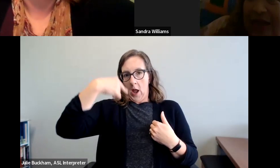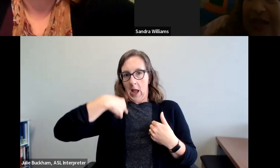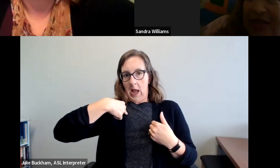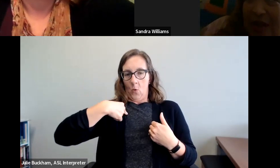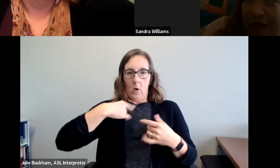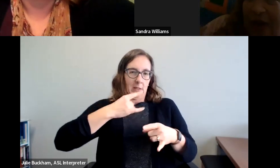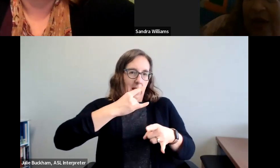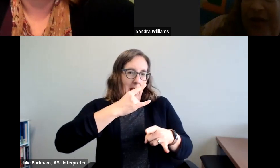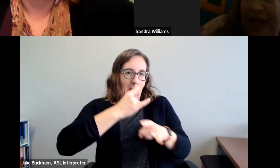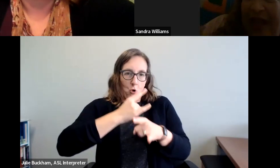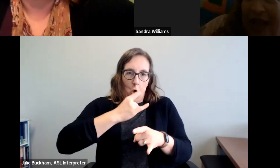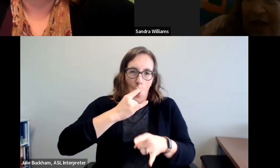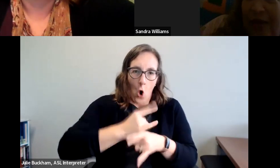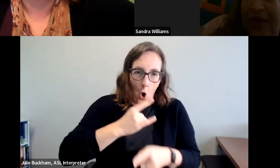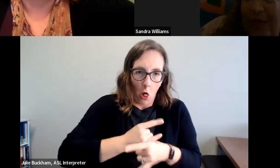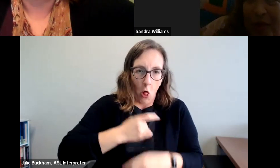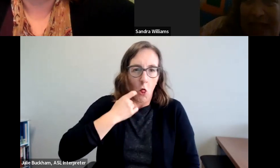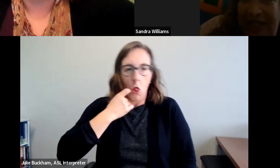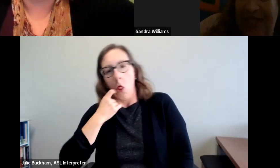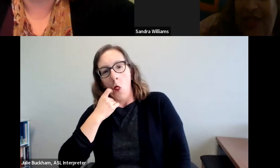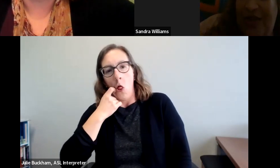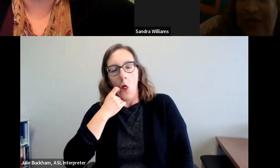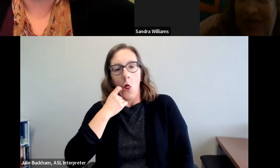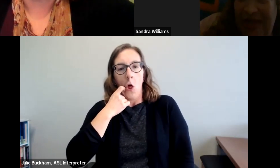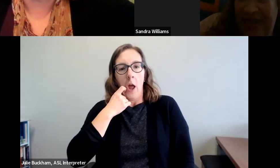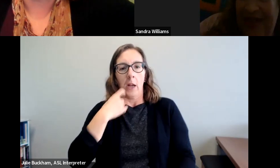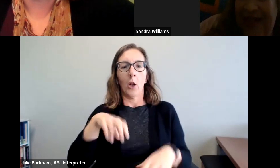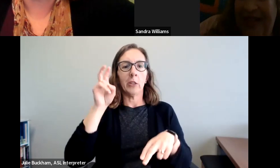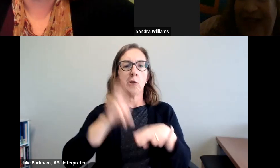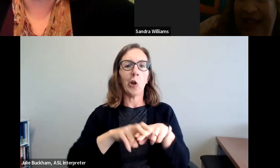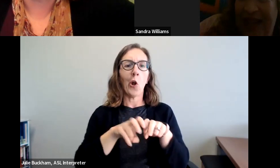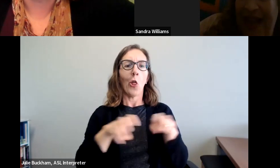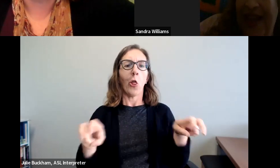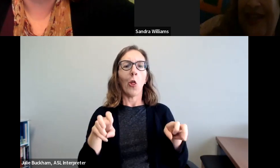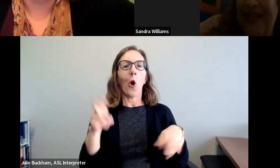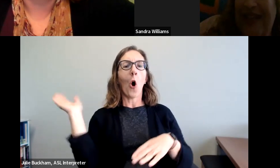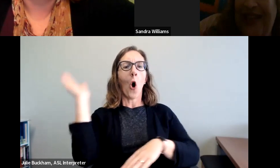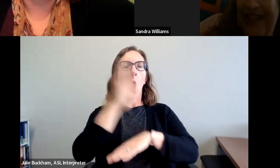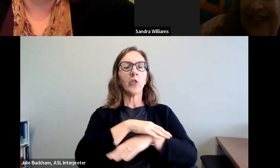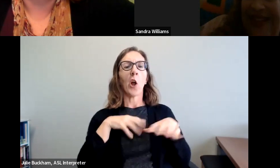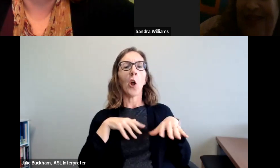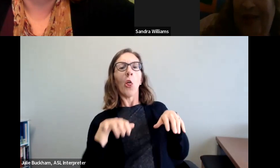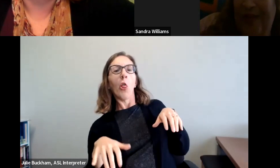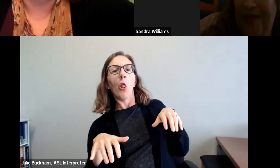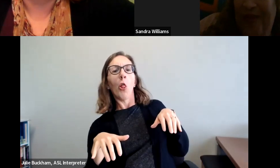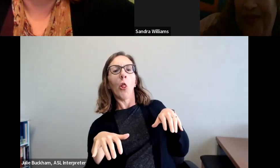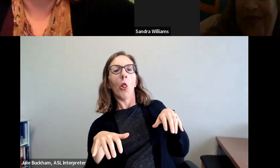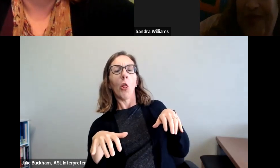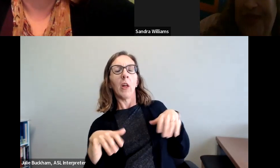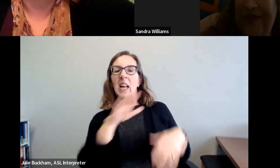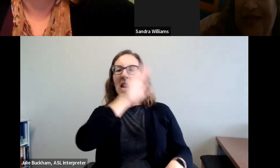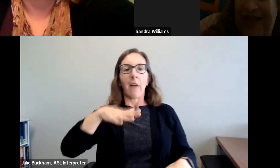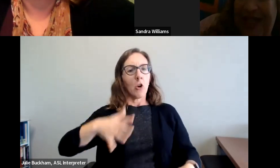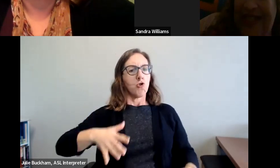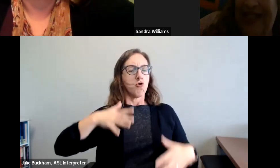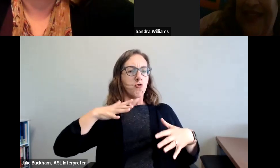stayed on the sofa all day and only wore a t-shirt. And, you know,